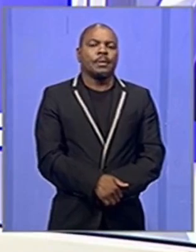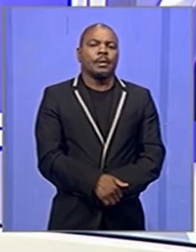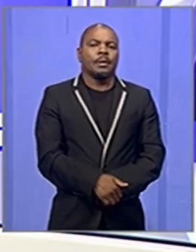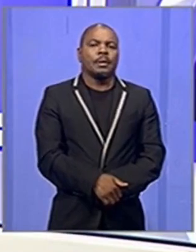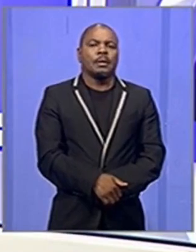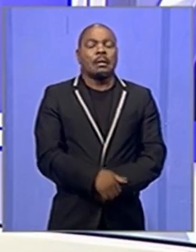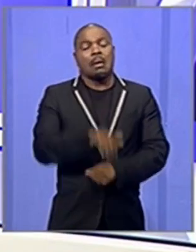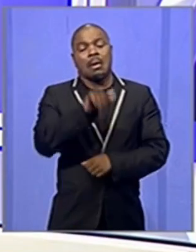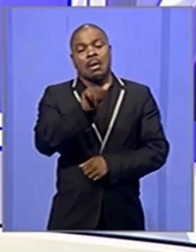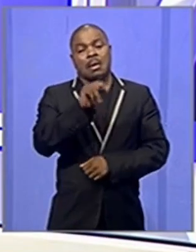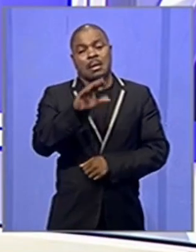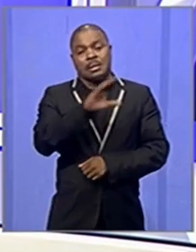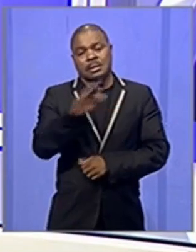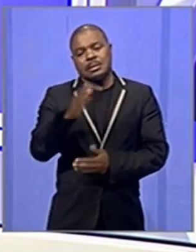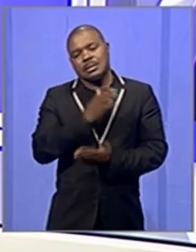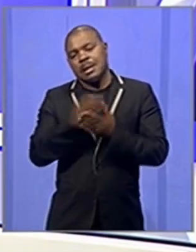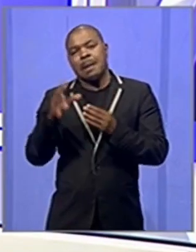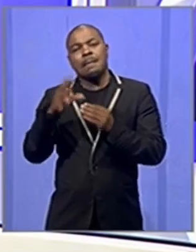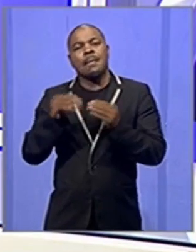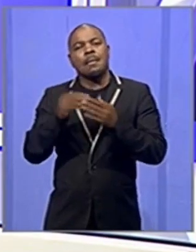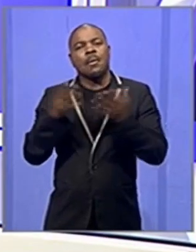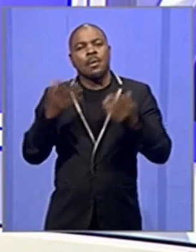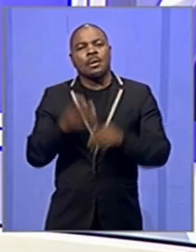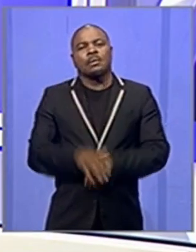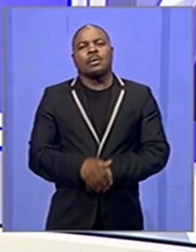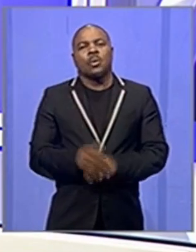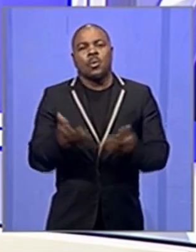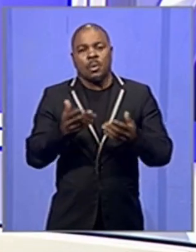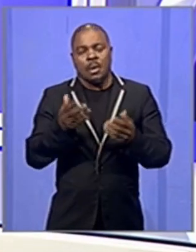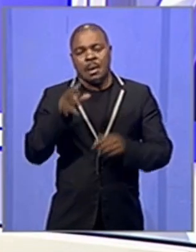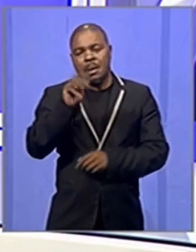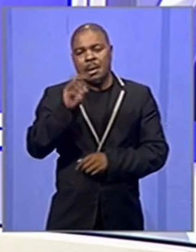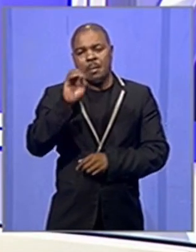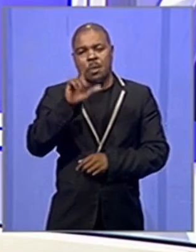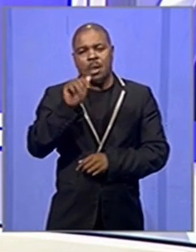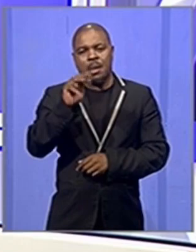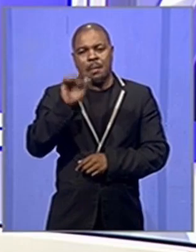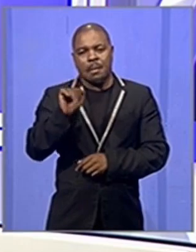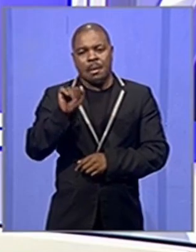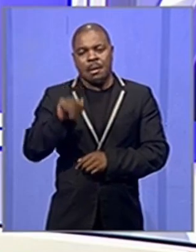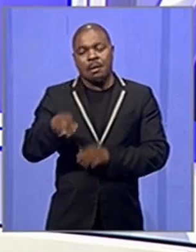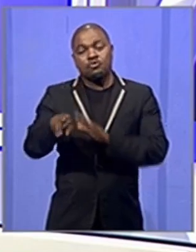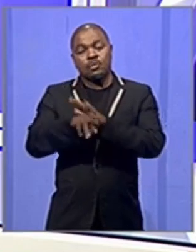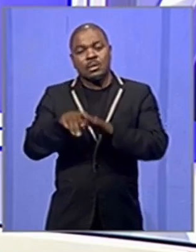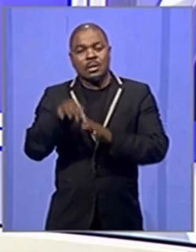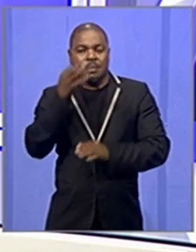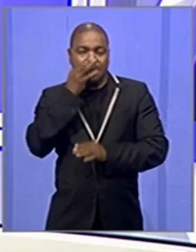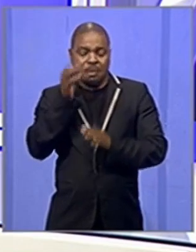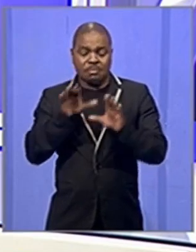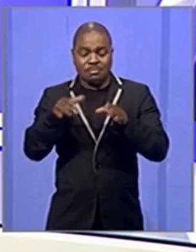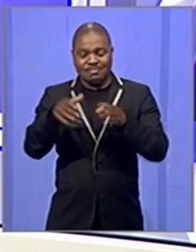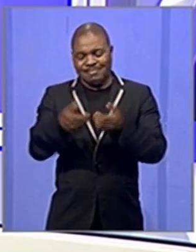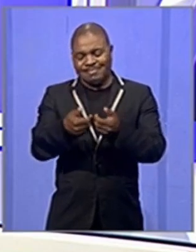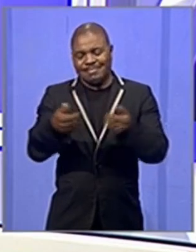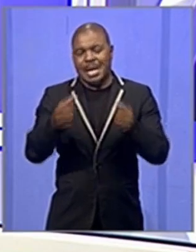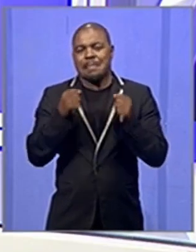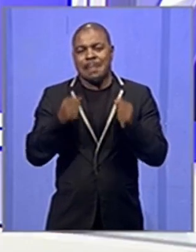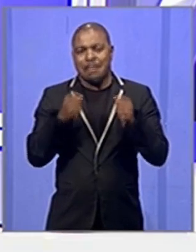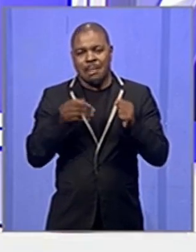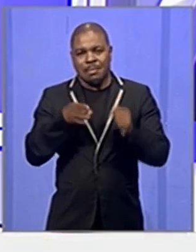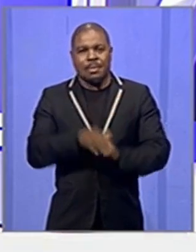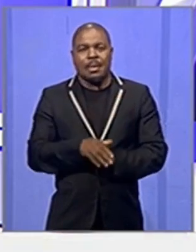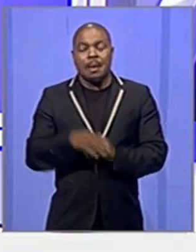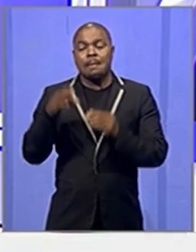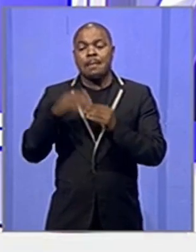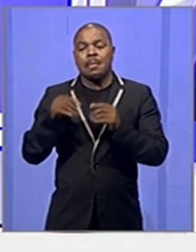Ditokololo dingwe tsa ANC kwa sedikeng sa ngaka modiri molema kwa bokodi bophirima tsa re di karogano mo gare ga lekoko di tsweletse go etegela. Ditokololo tsa